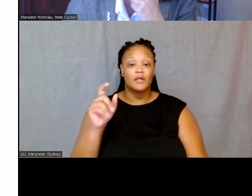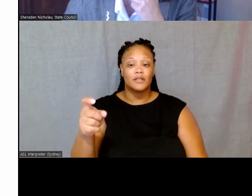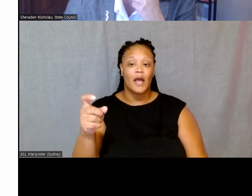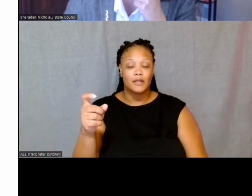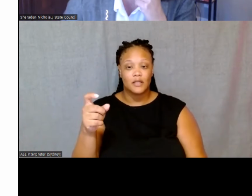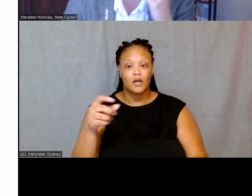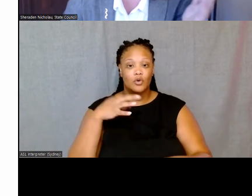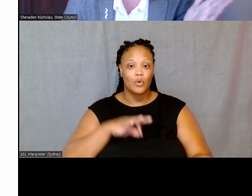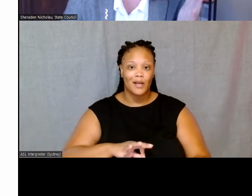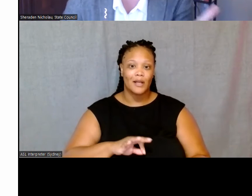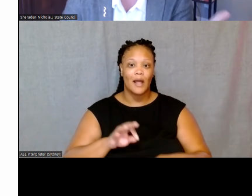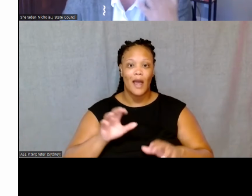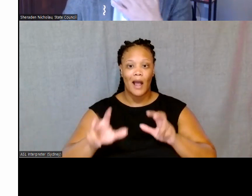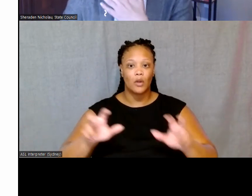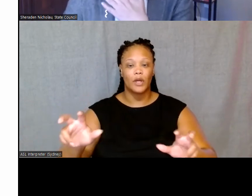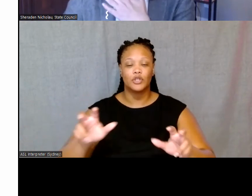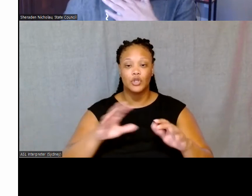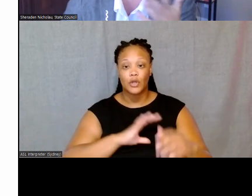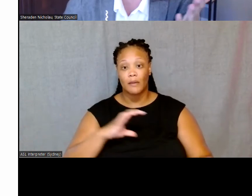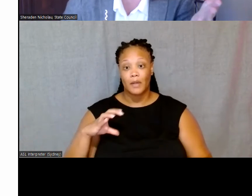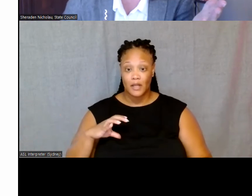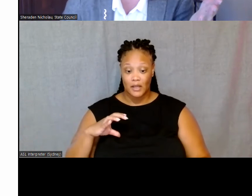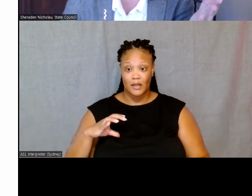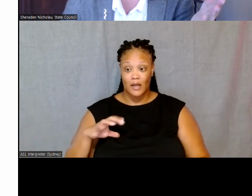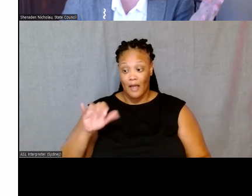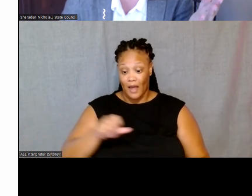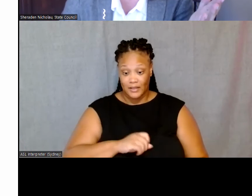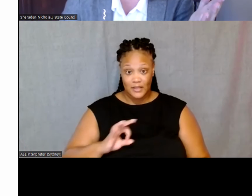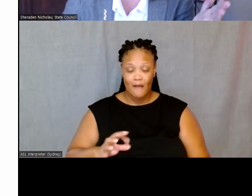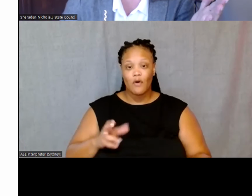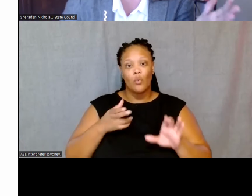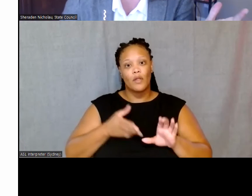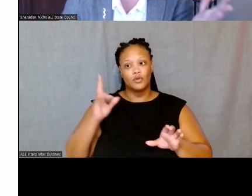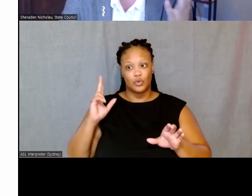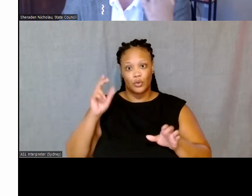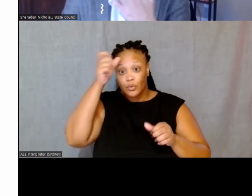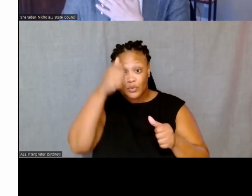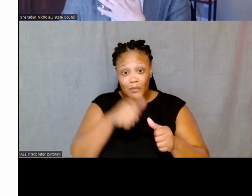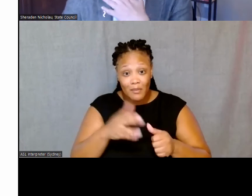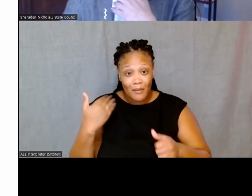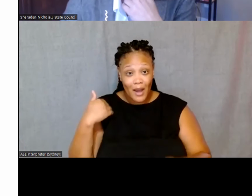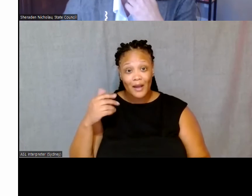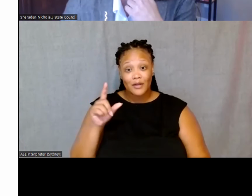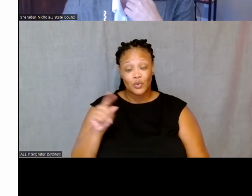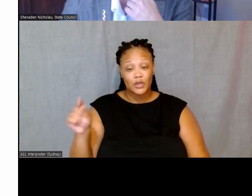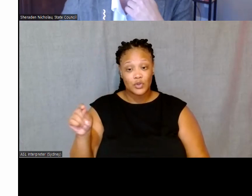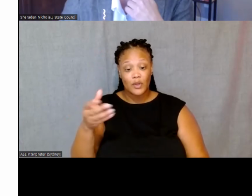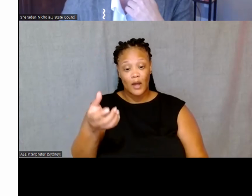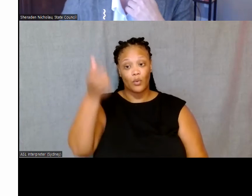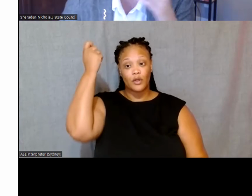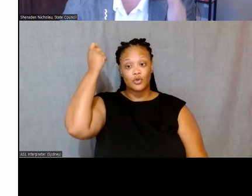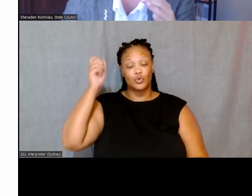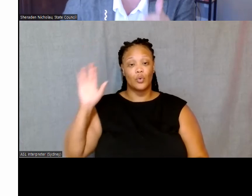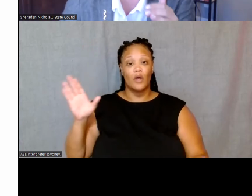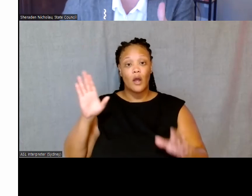TCAC, staff withdrew. Remember this back in 2020, staff withdrew their proposed changes